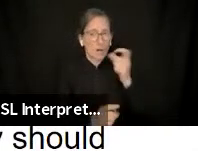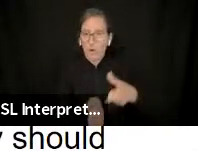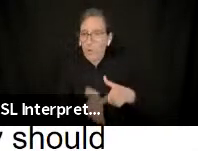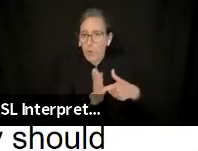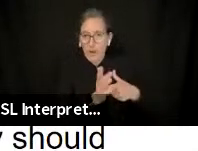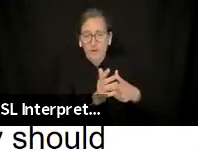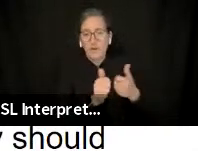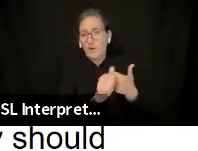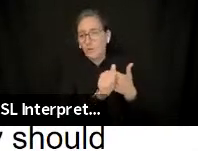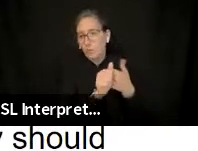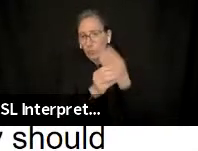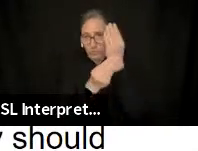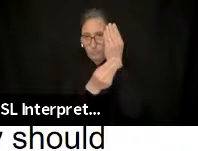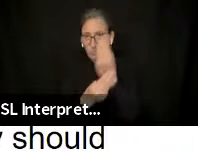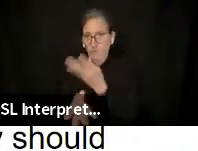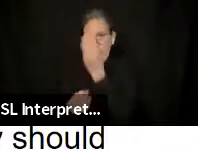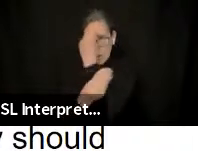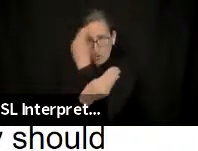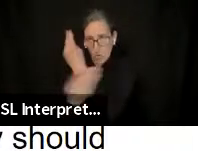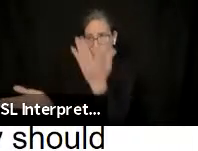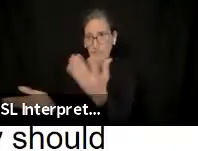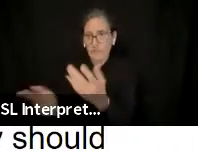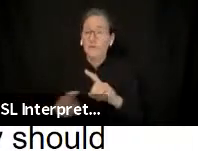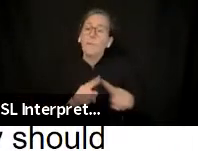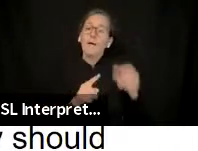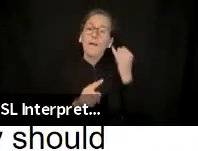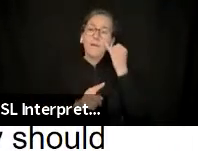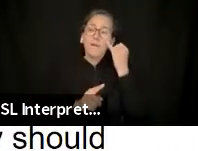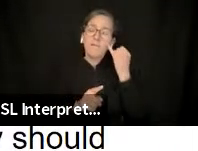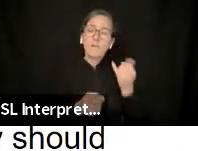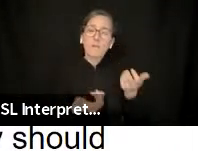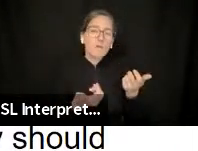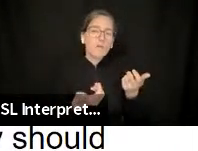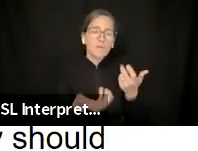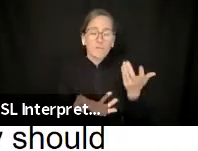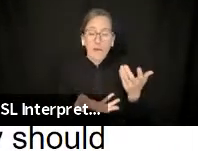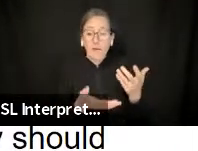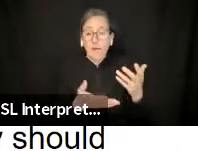be noticed. But if you're trying to you've got a